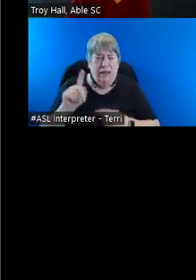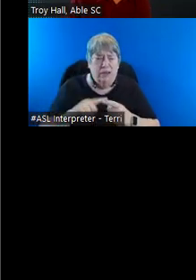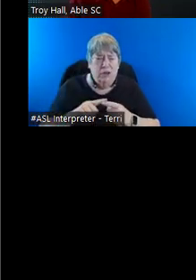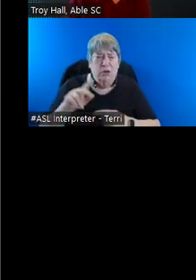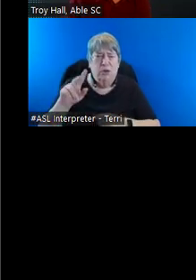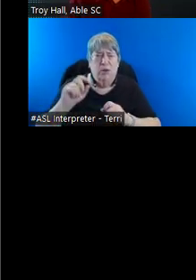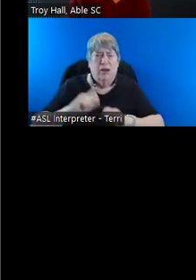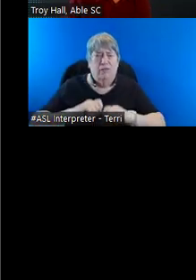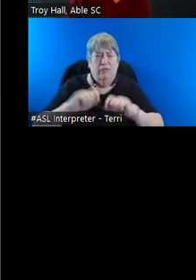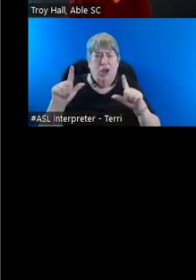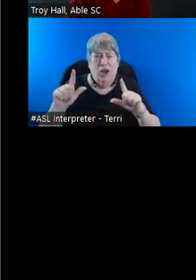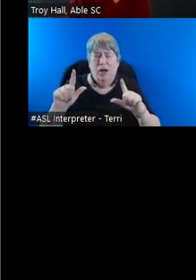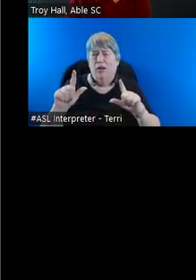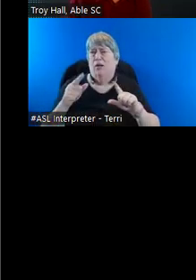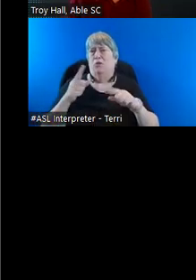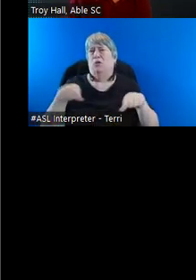this.